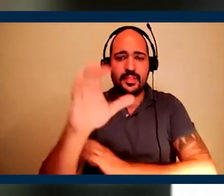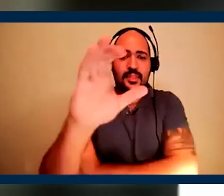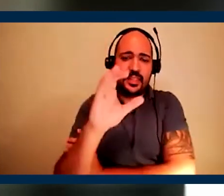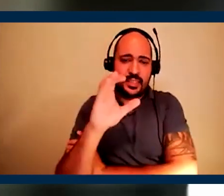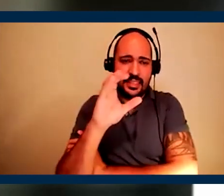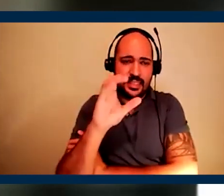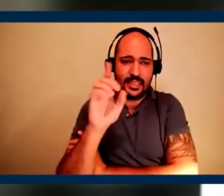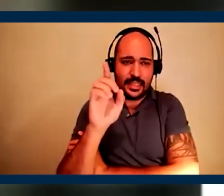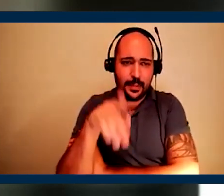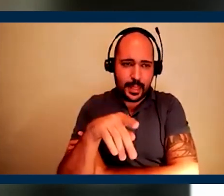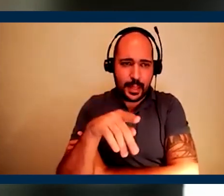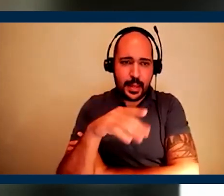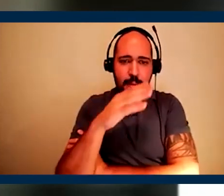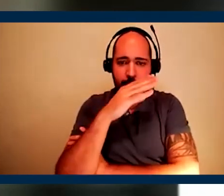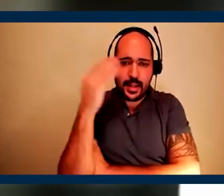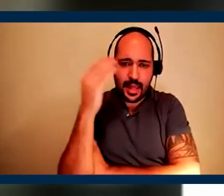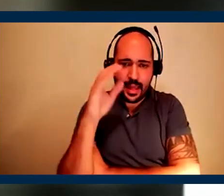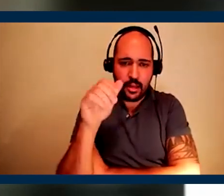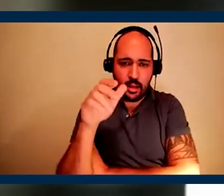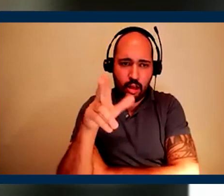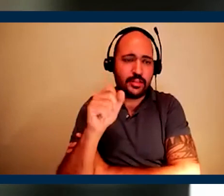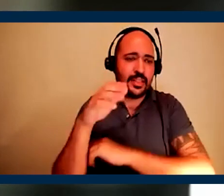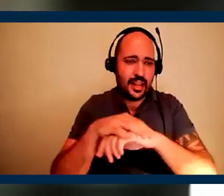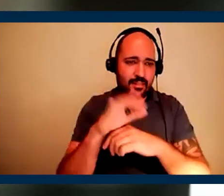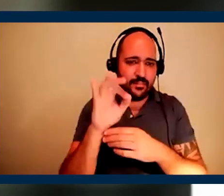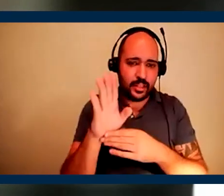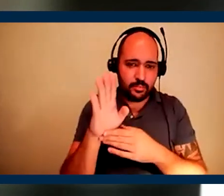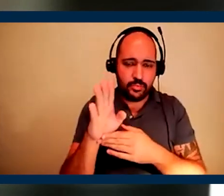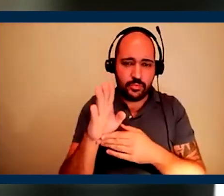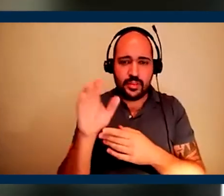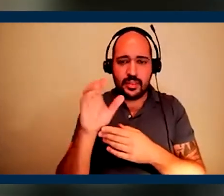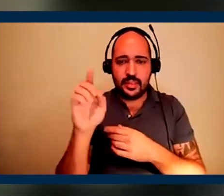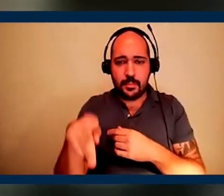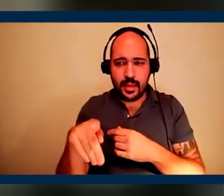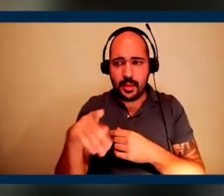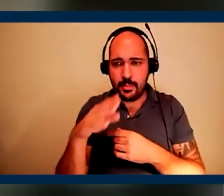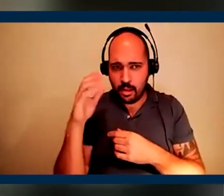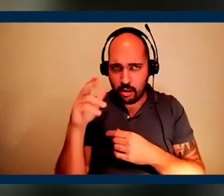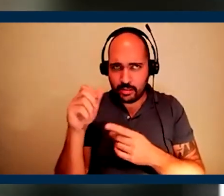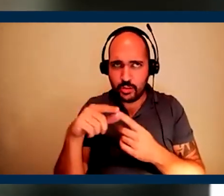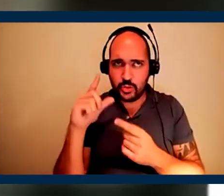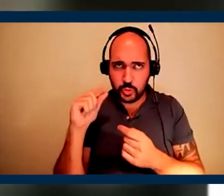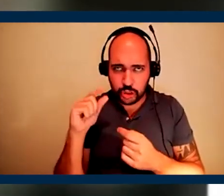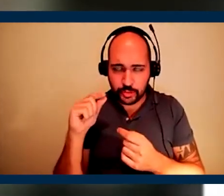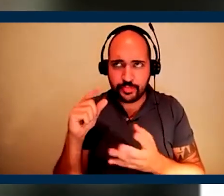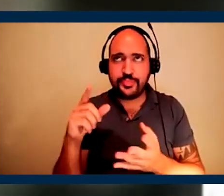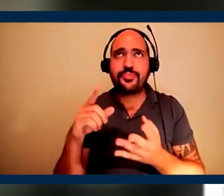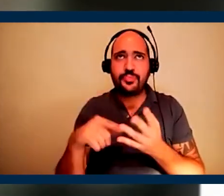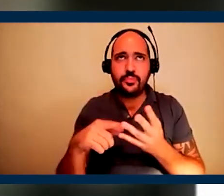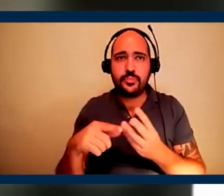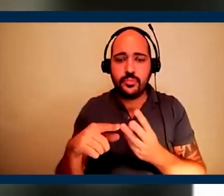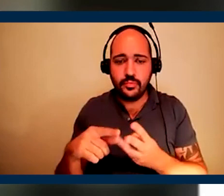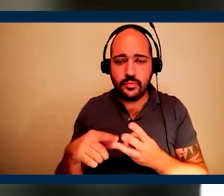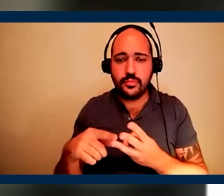CDP Black Caucus at Facebook, CDP Black Caucus on Twitter, and